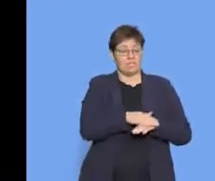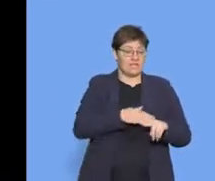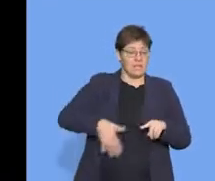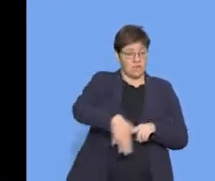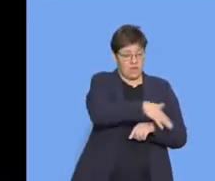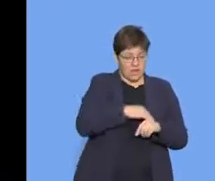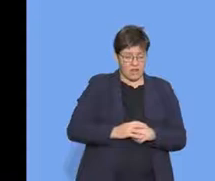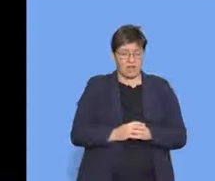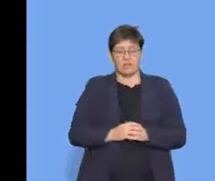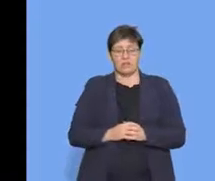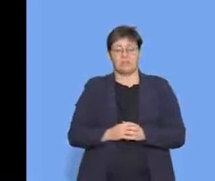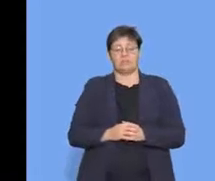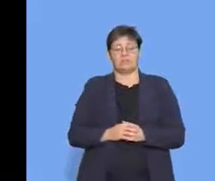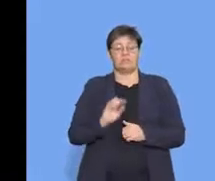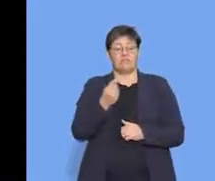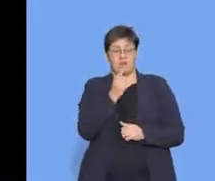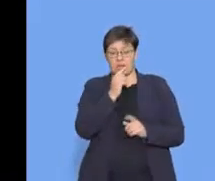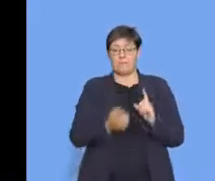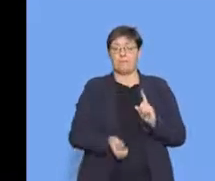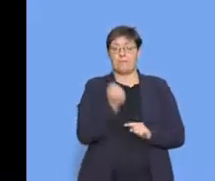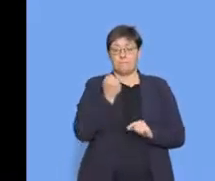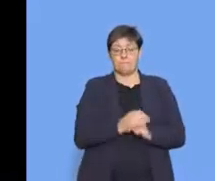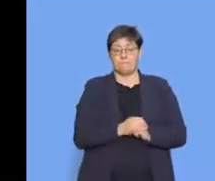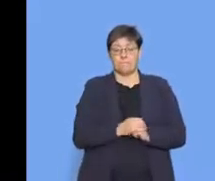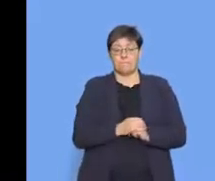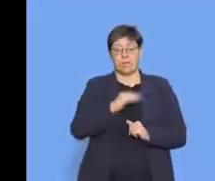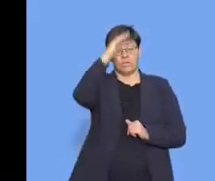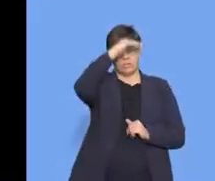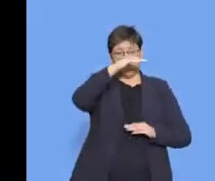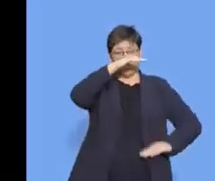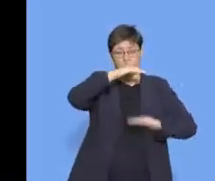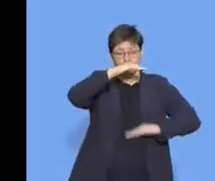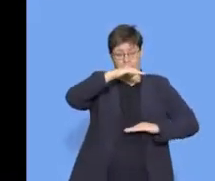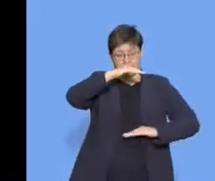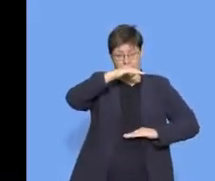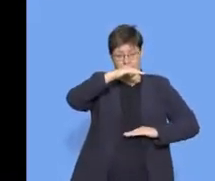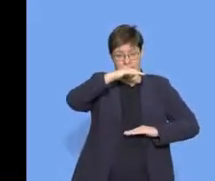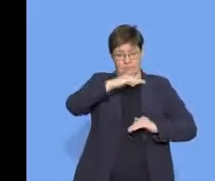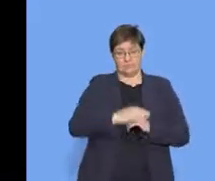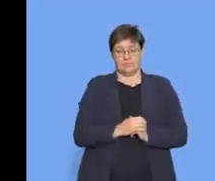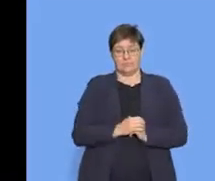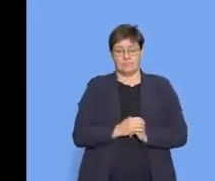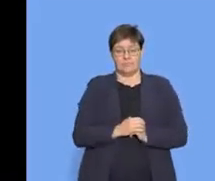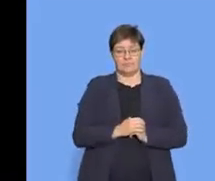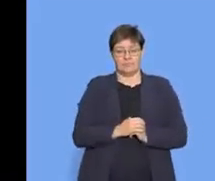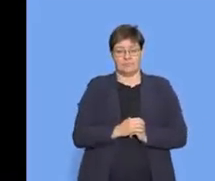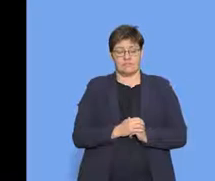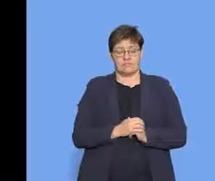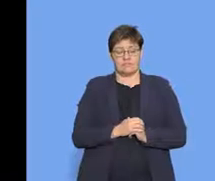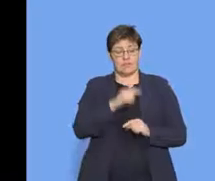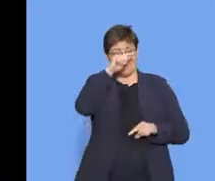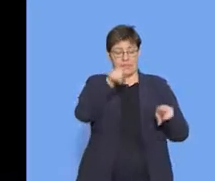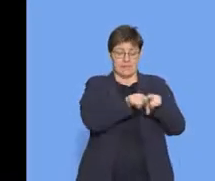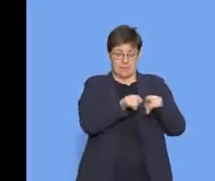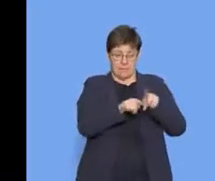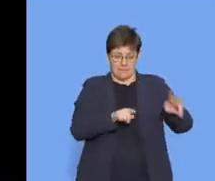rectangular prism, I am going to first find the area of the top rectangle, the bottom rectangle, and we